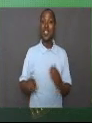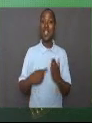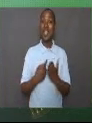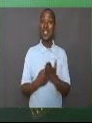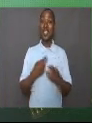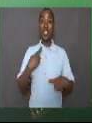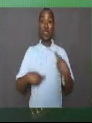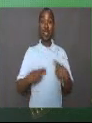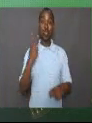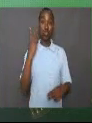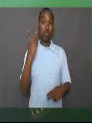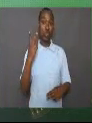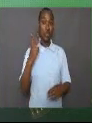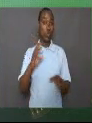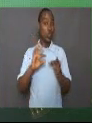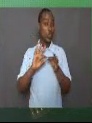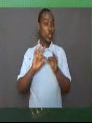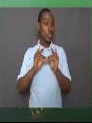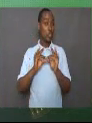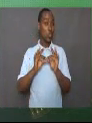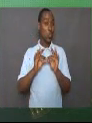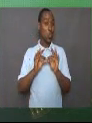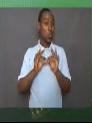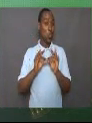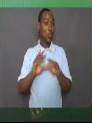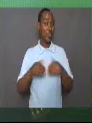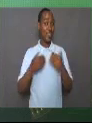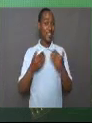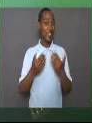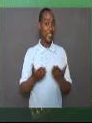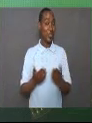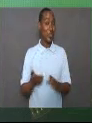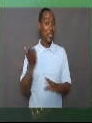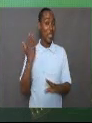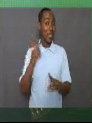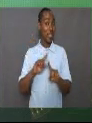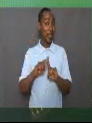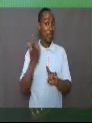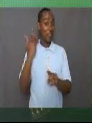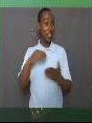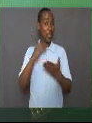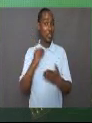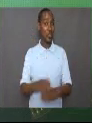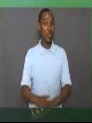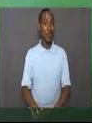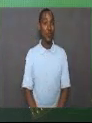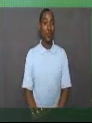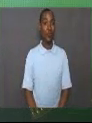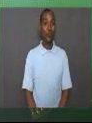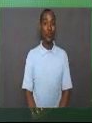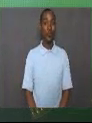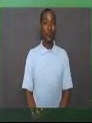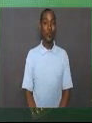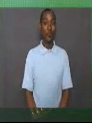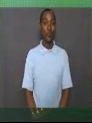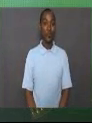respiration. You may have come across this term before. If not, that